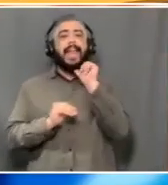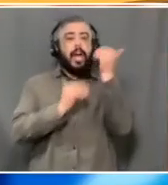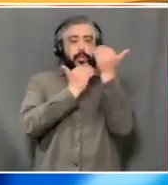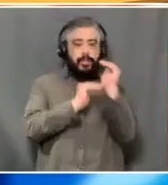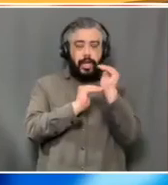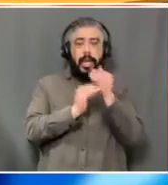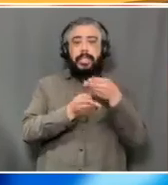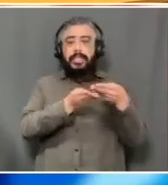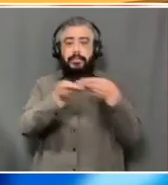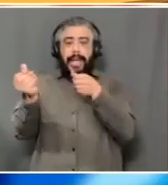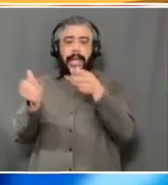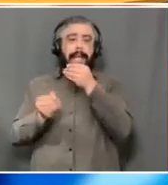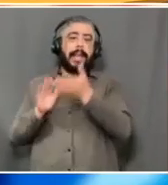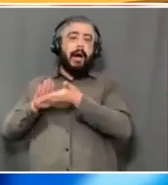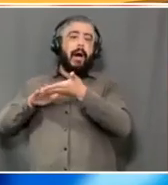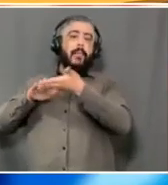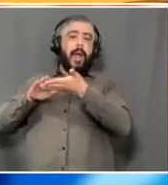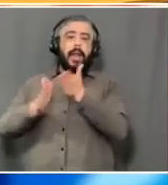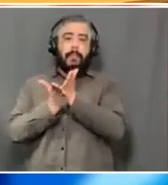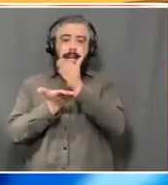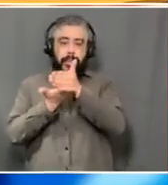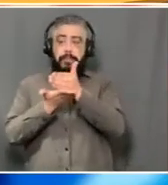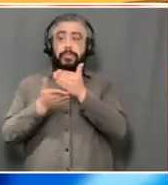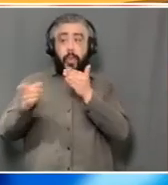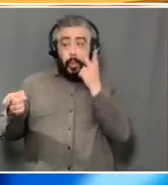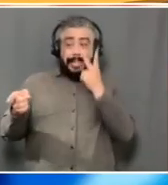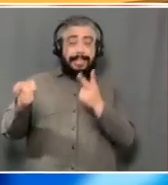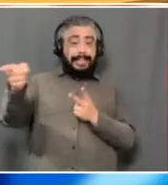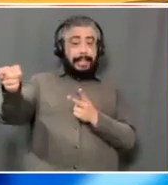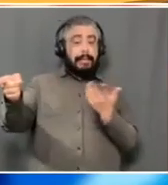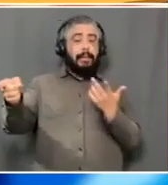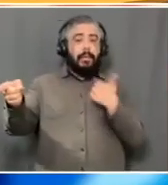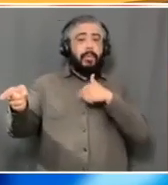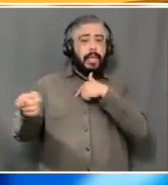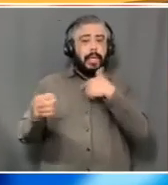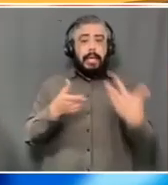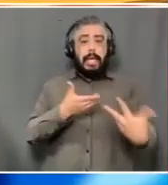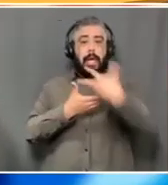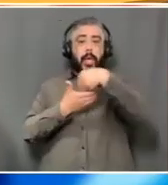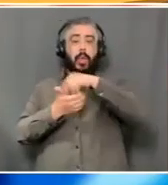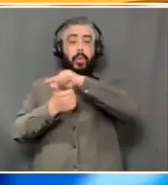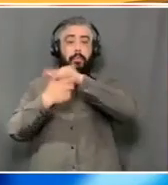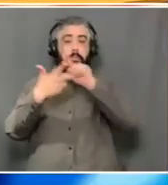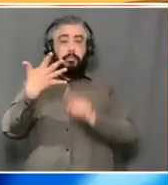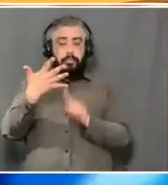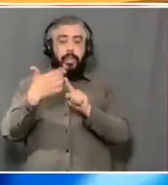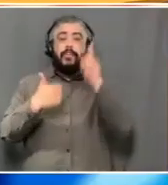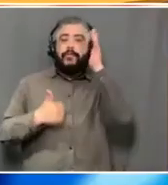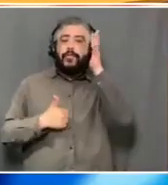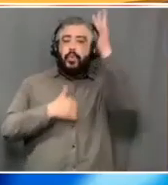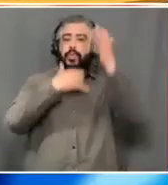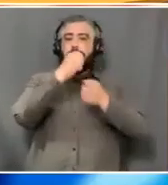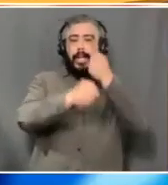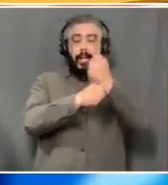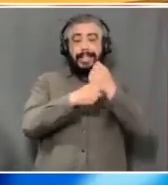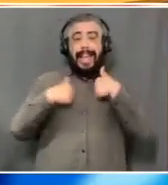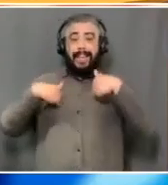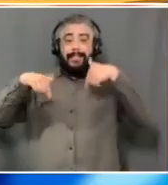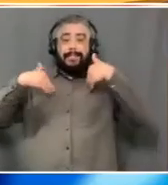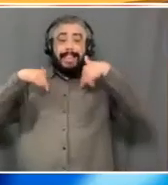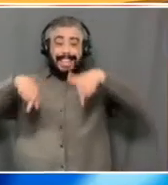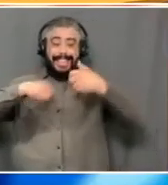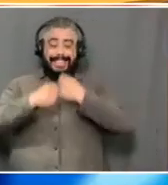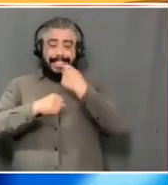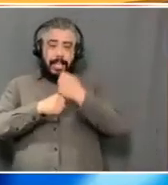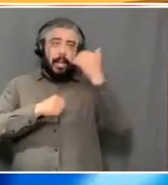operating budgets. And so here you'll see where we do include future years, right? We have this year and next year where we don't yet have